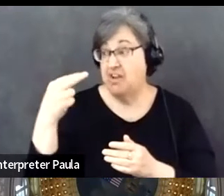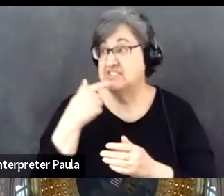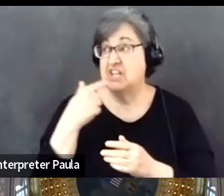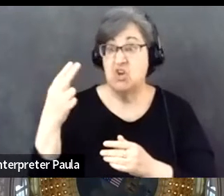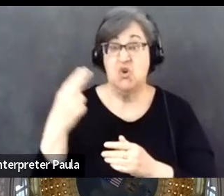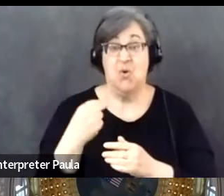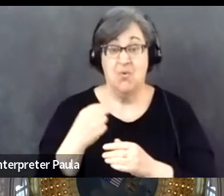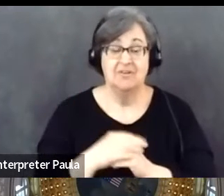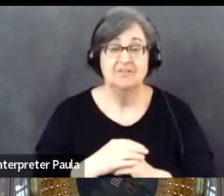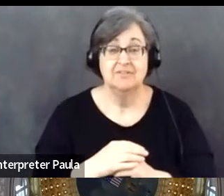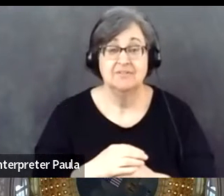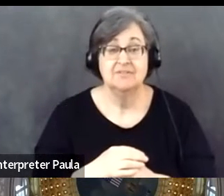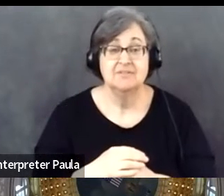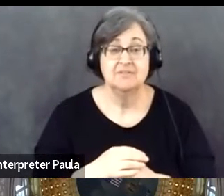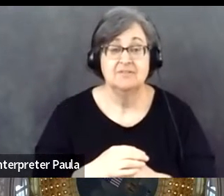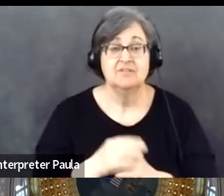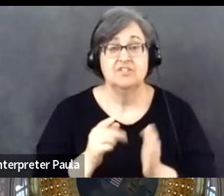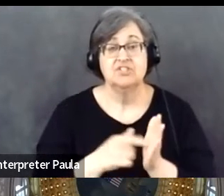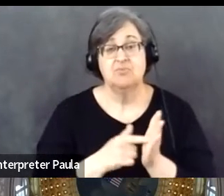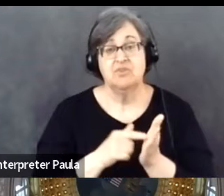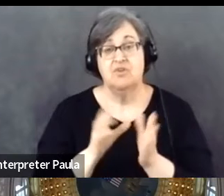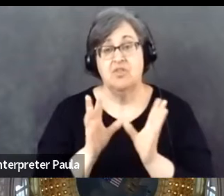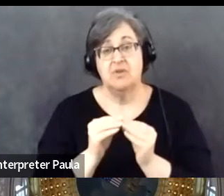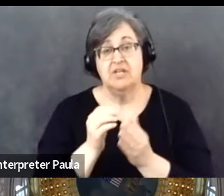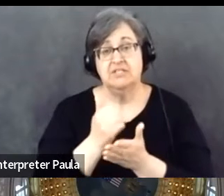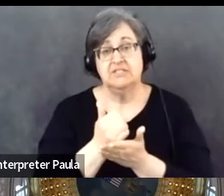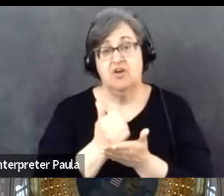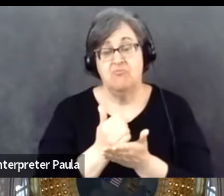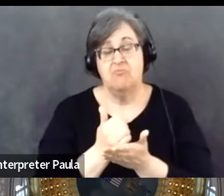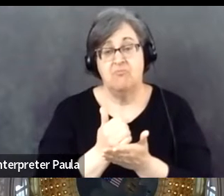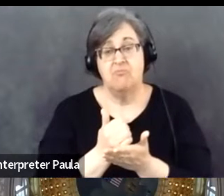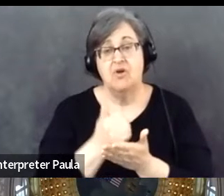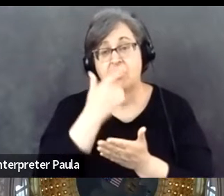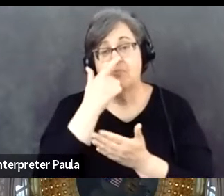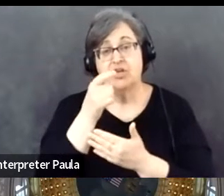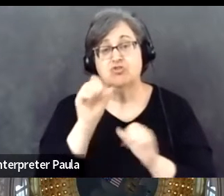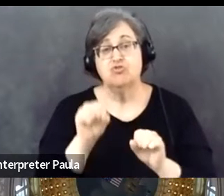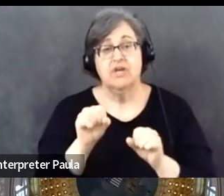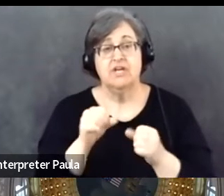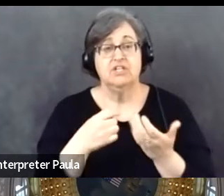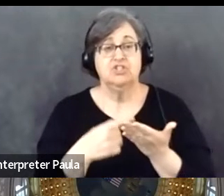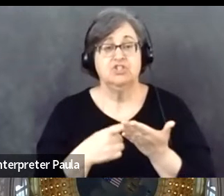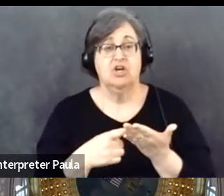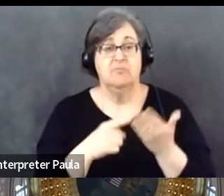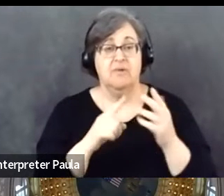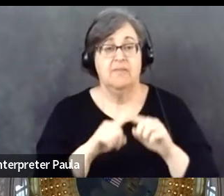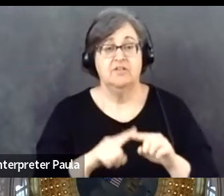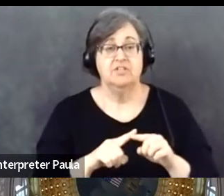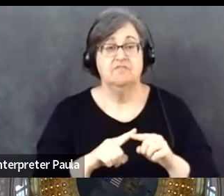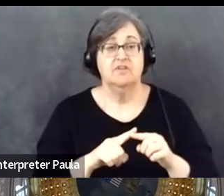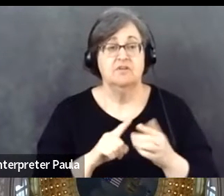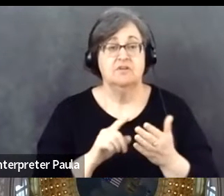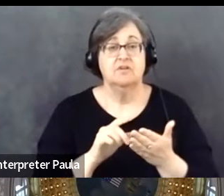So sometimes, those meetings are helpful because you can talk about those challenges